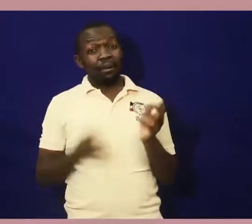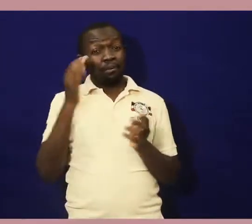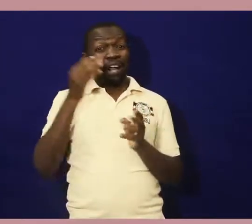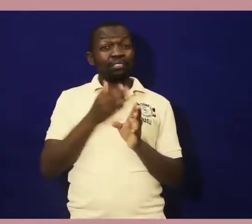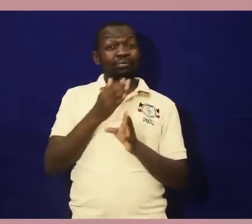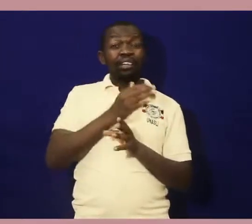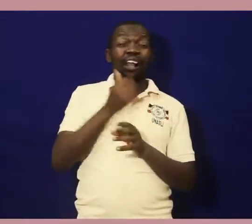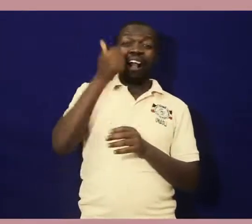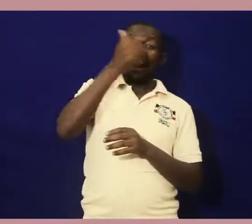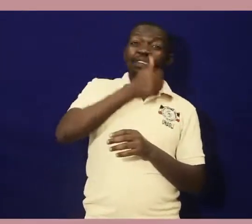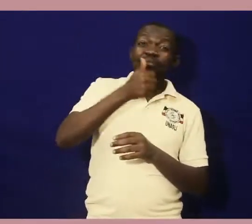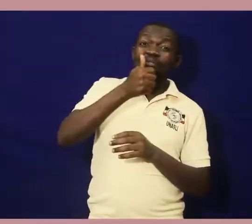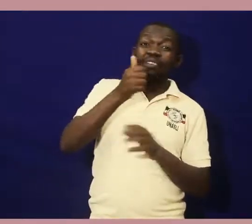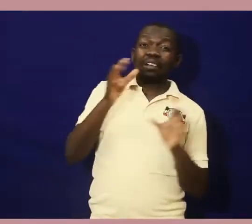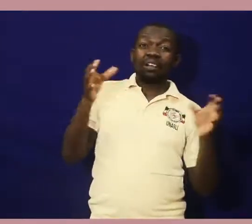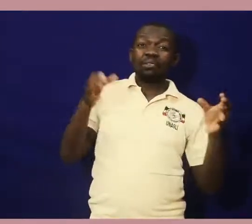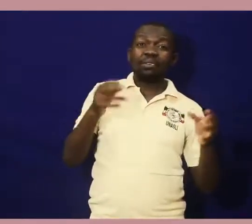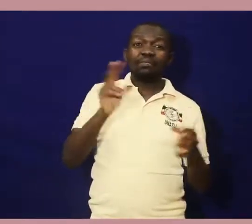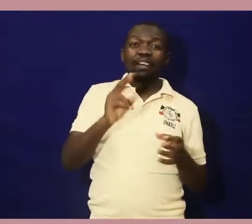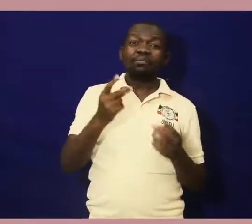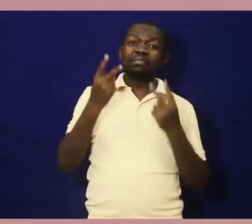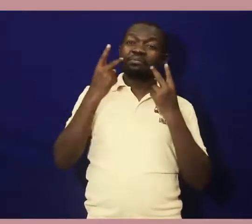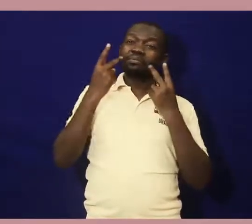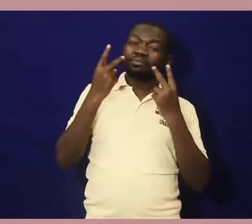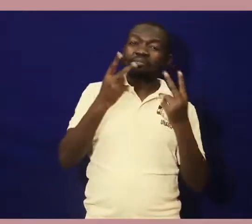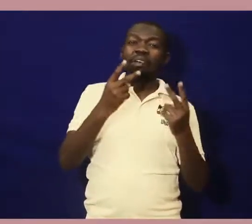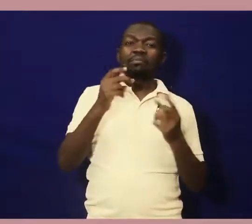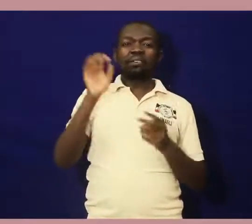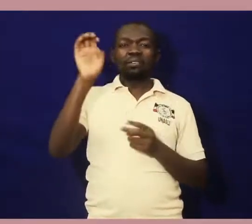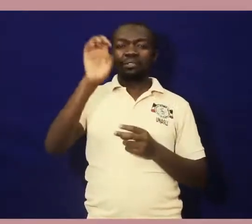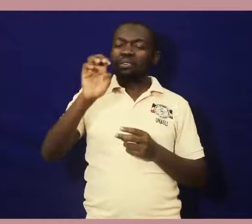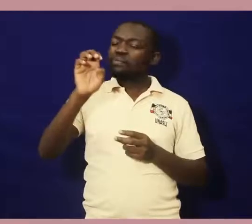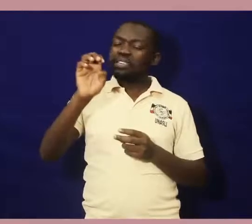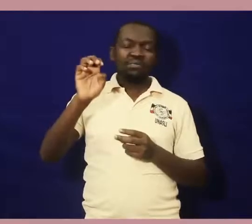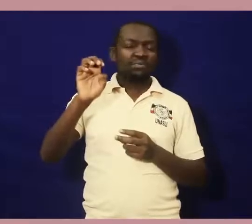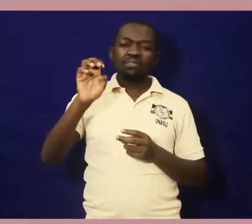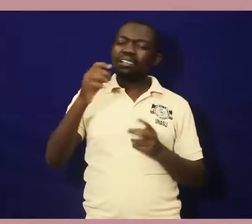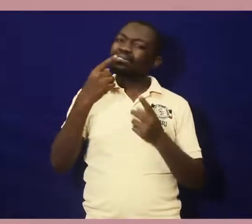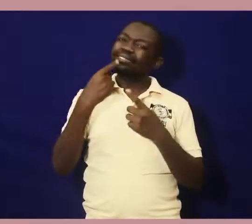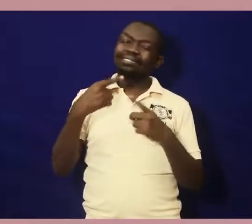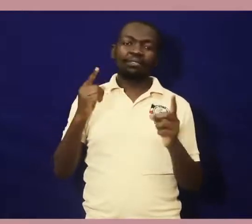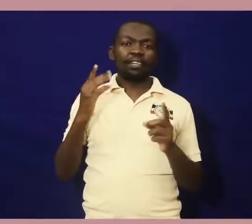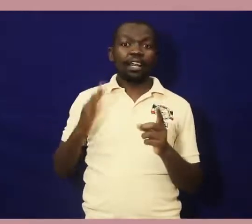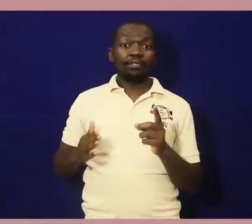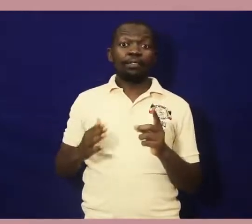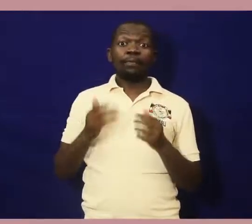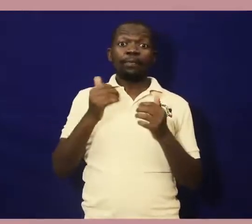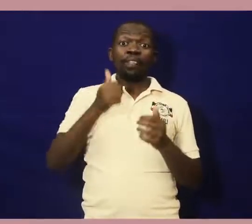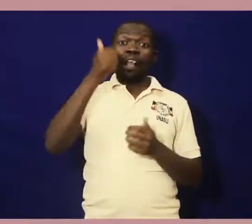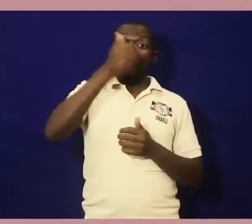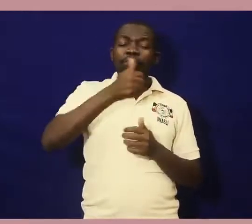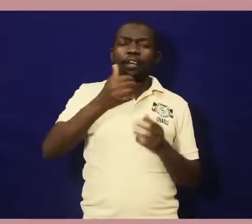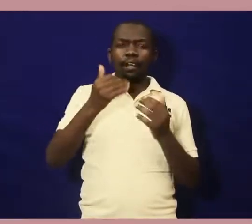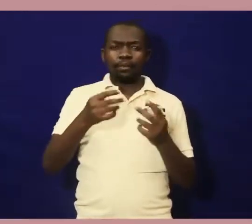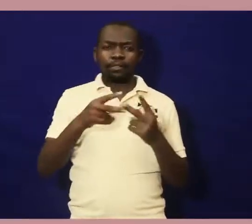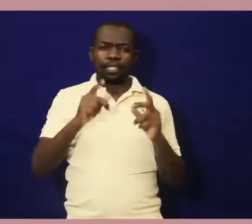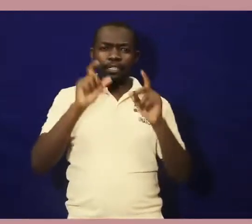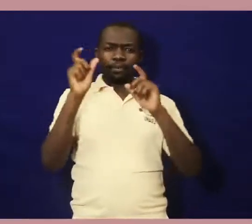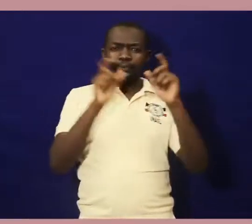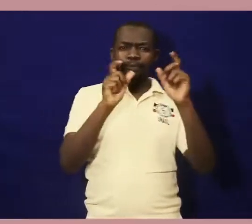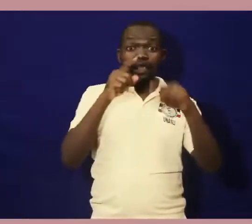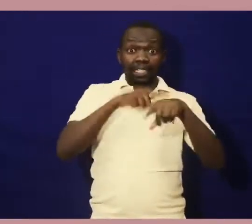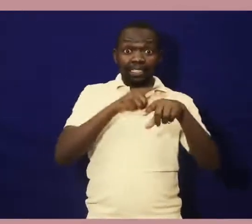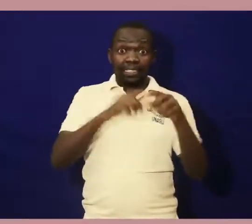the Africans were taking Europeans in a completely different regard. The Africans became too critical this time after the